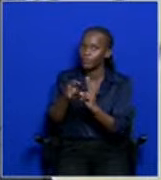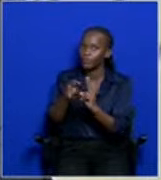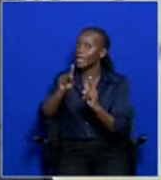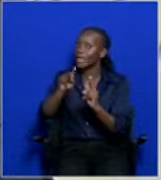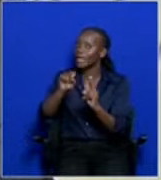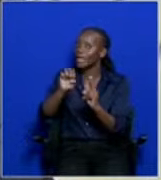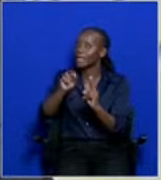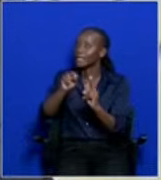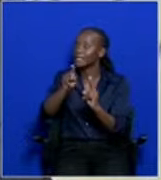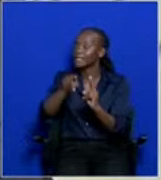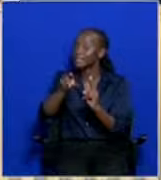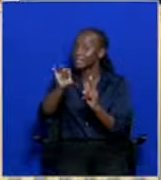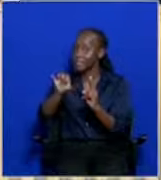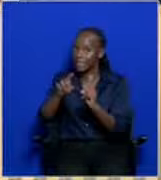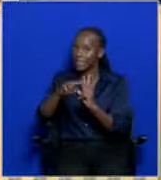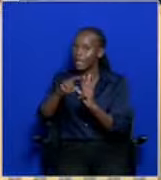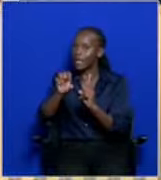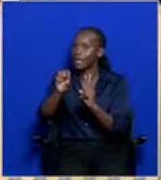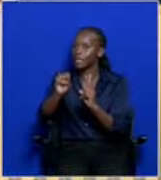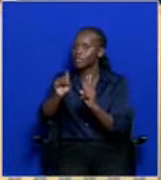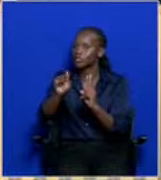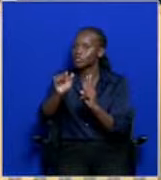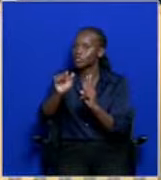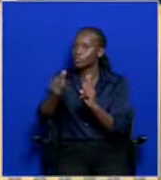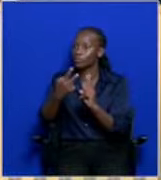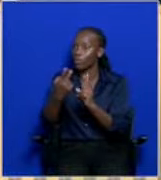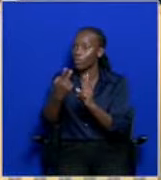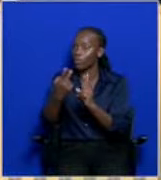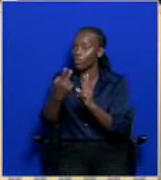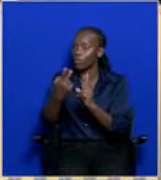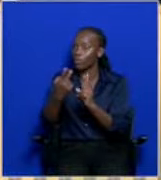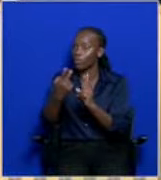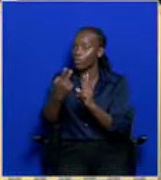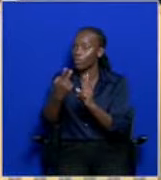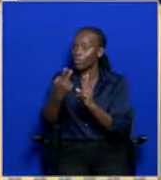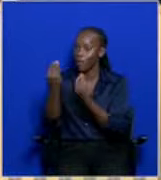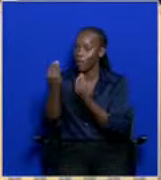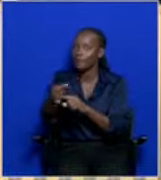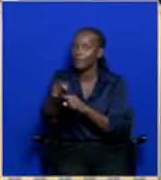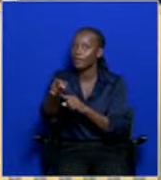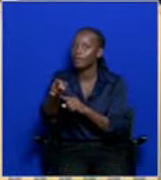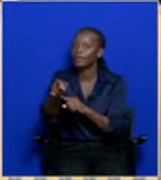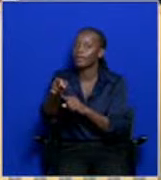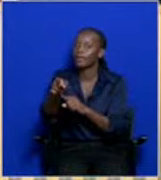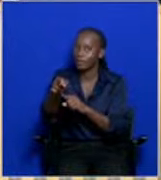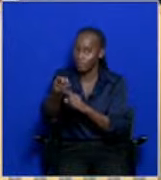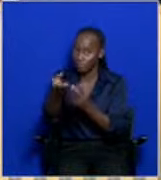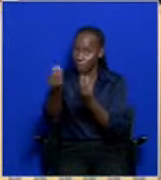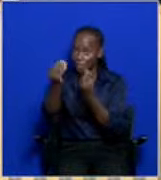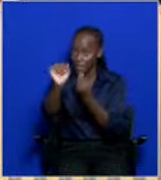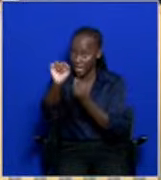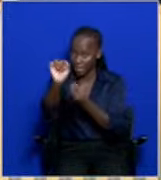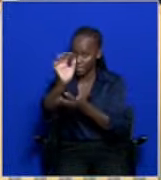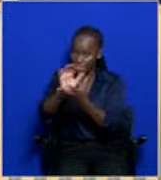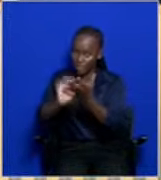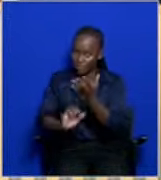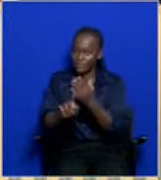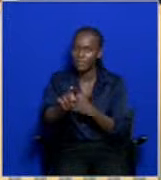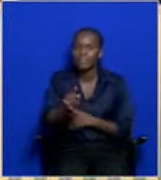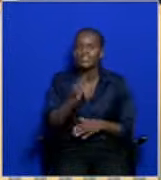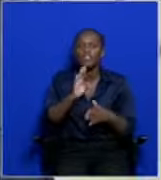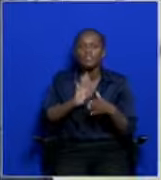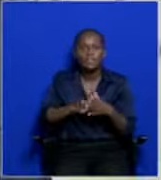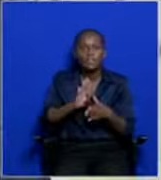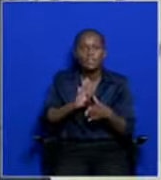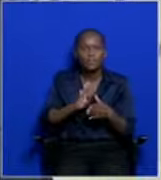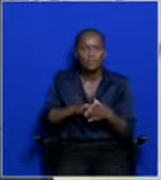statement as required, it is because Mr. Etienne van der Walt refused and said,